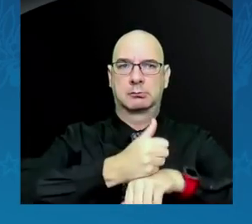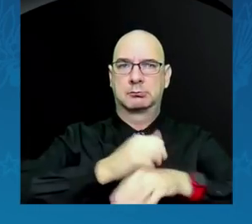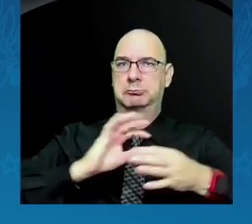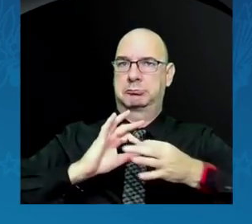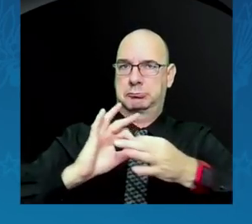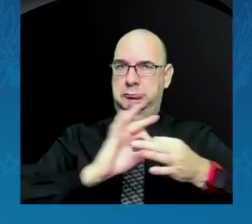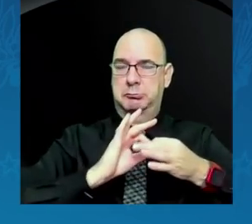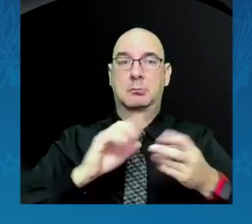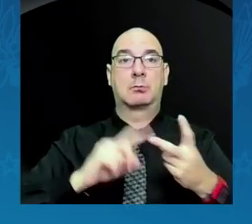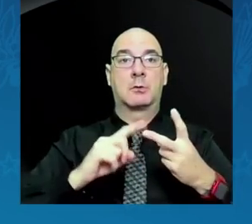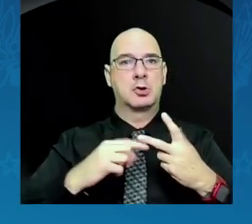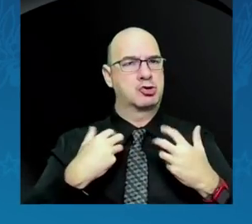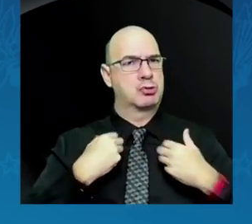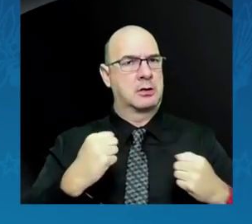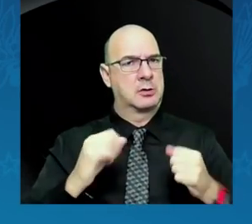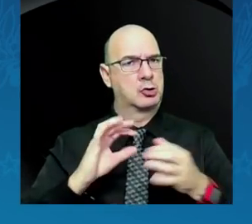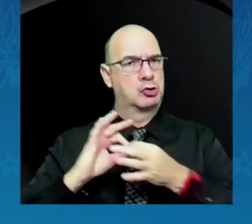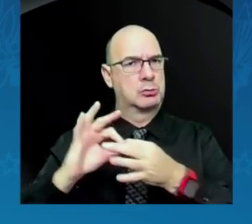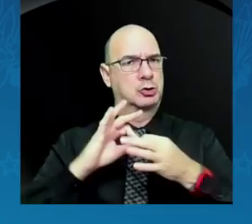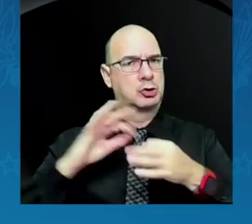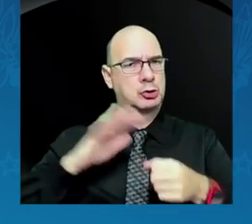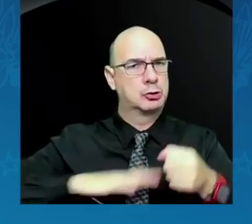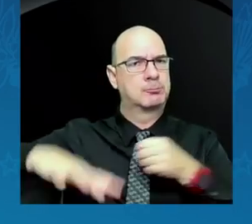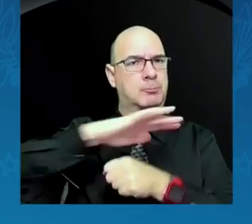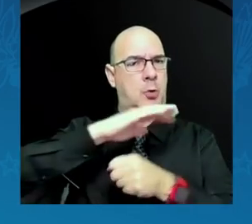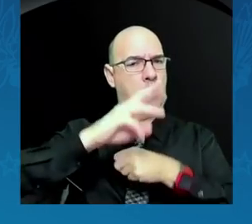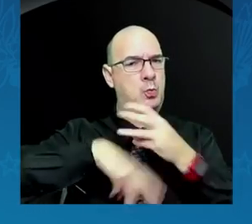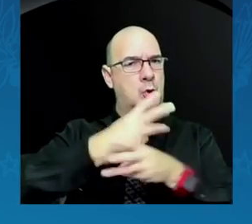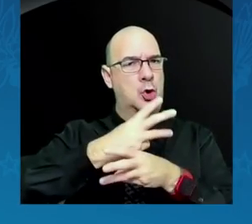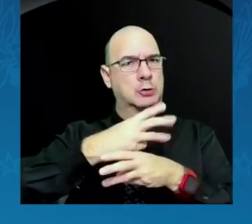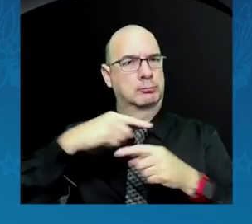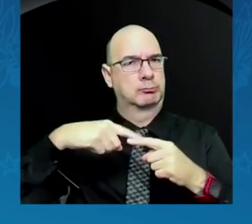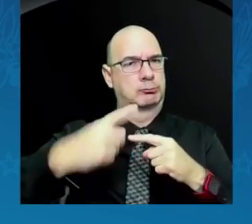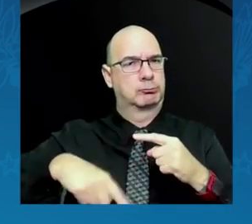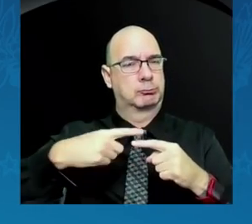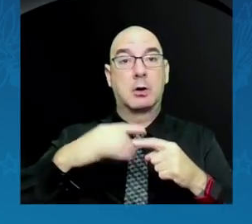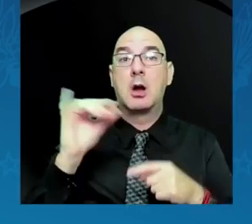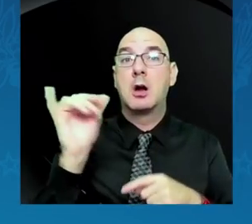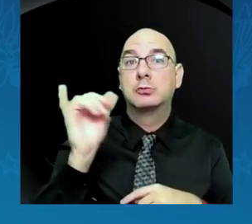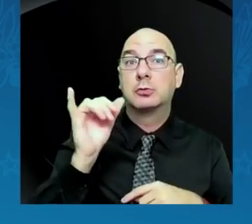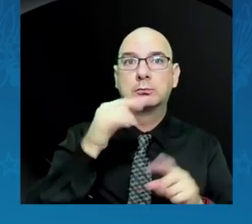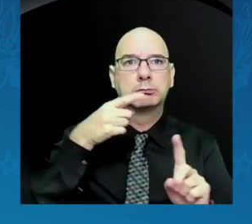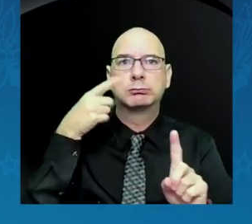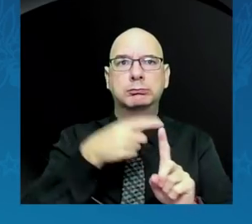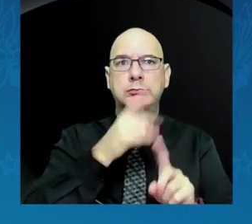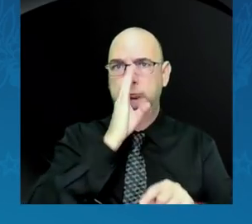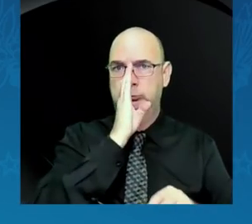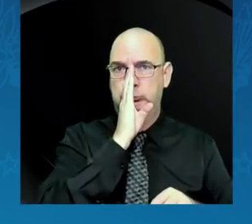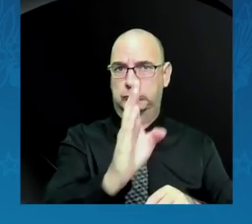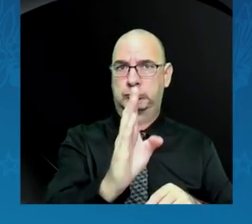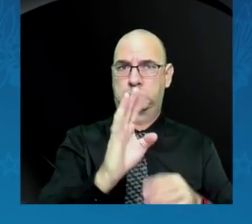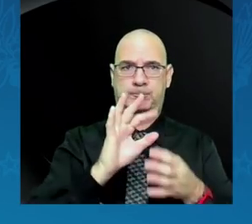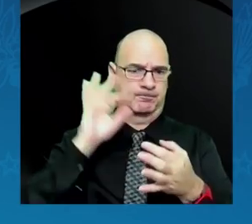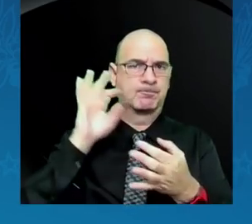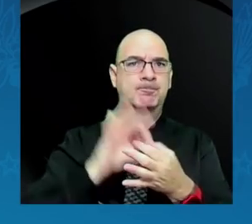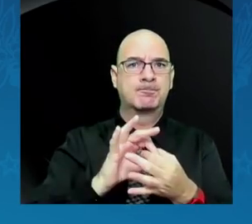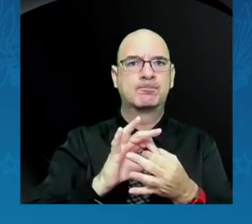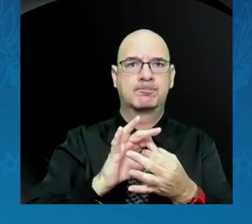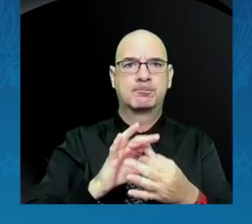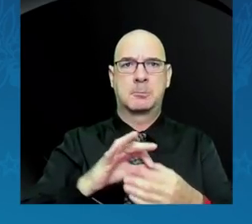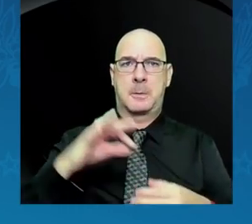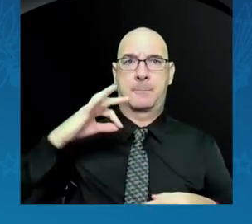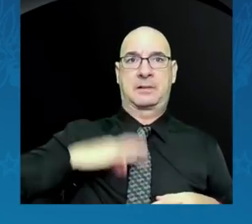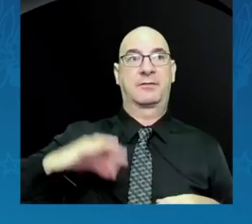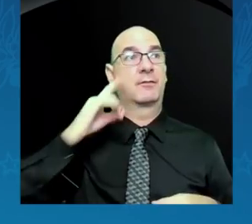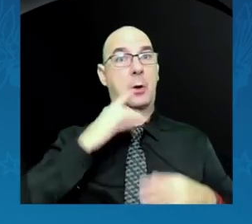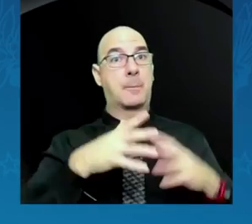the globe, but it is also directly connected to what will benefit the American people in their everyday